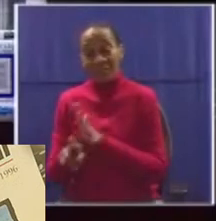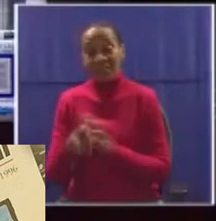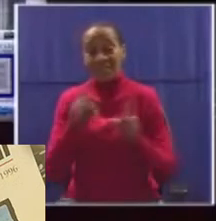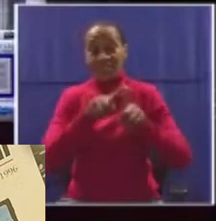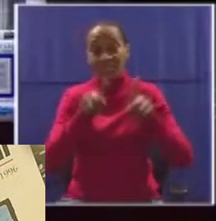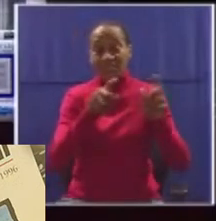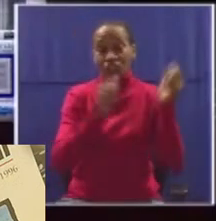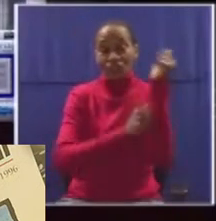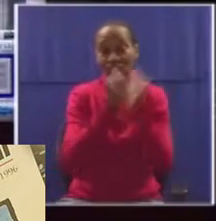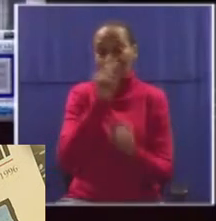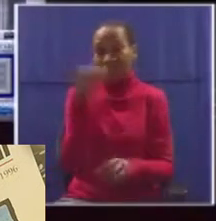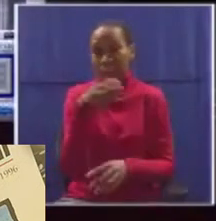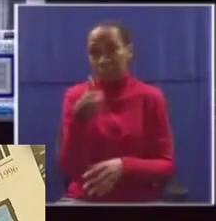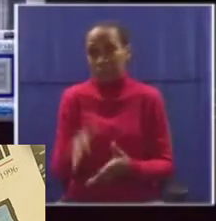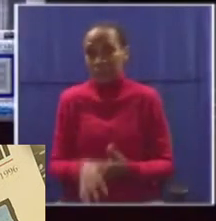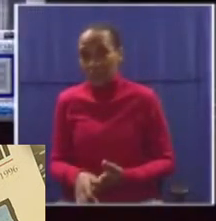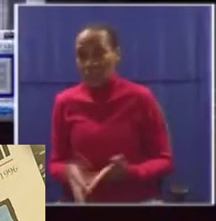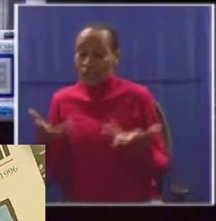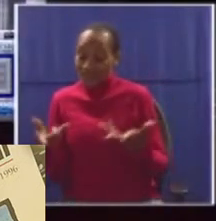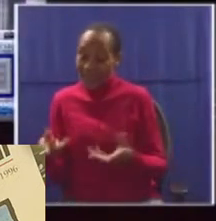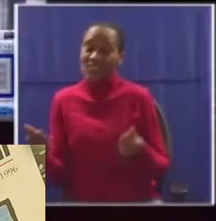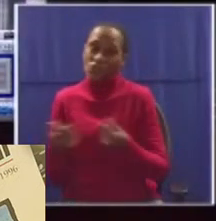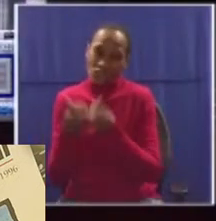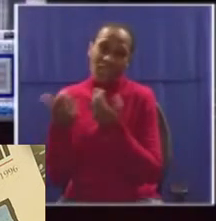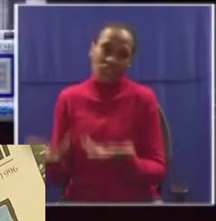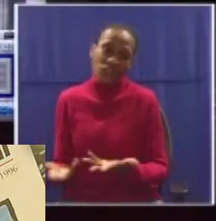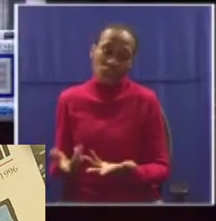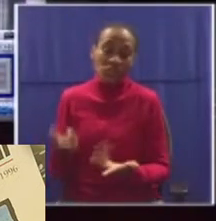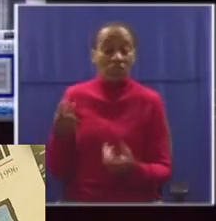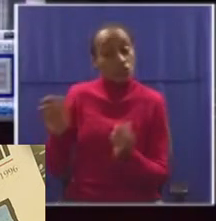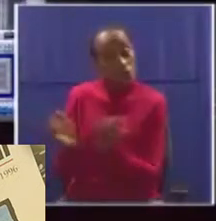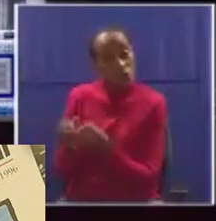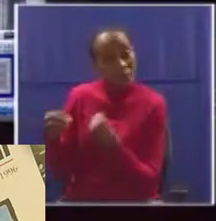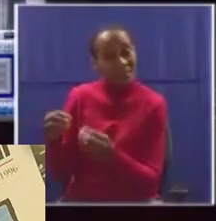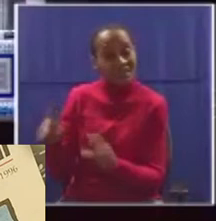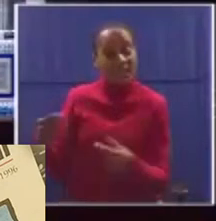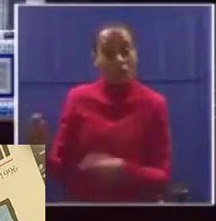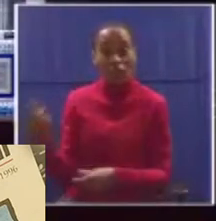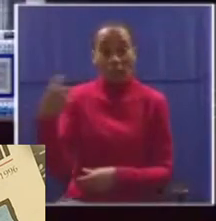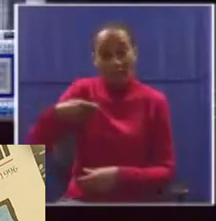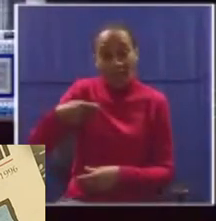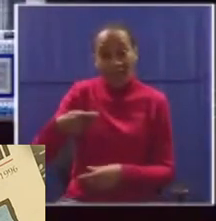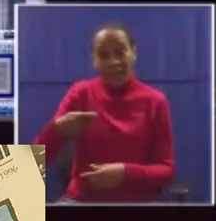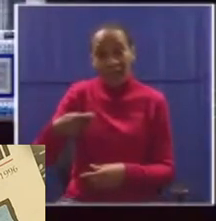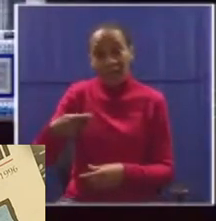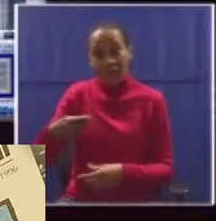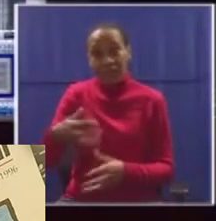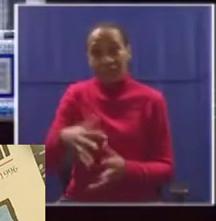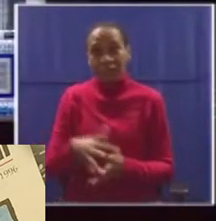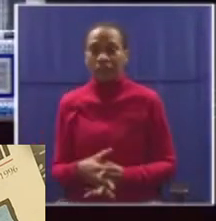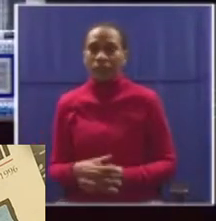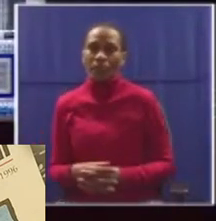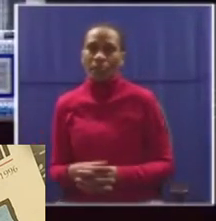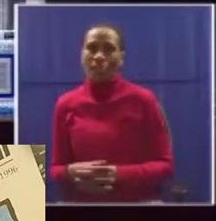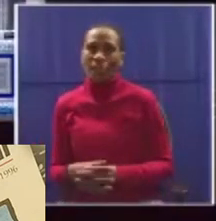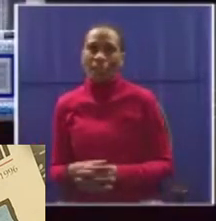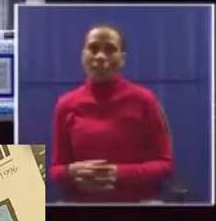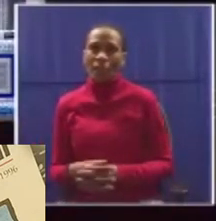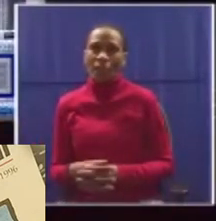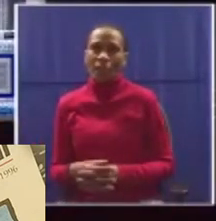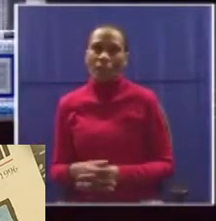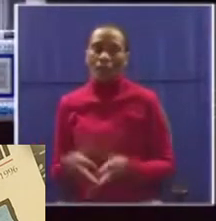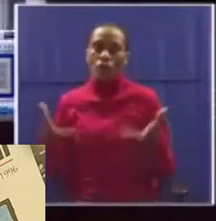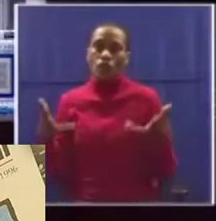places them at a disadvantage as they cannot afford higher wages decided on by their larger counterparts